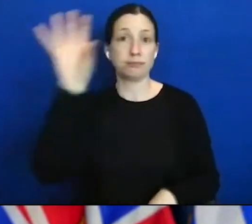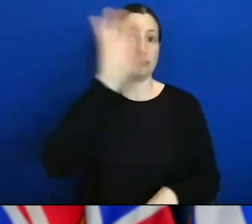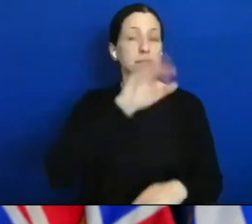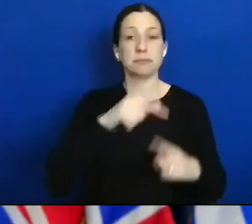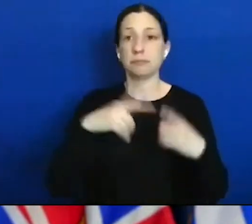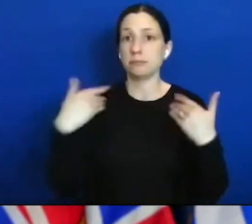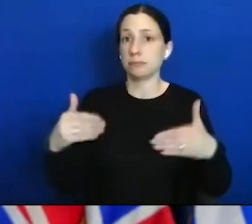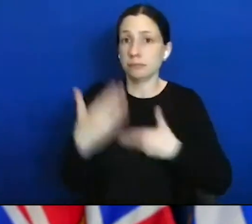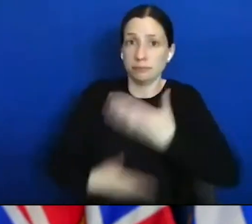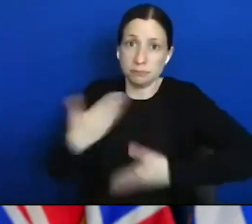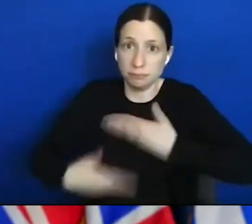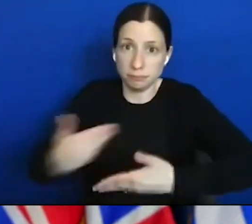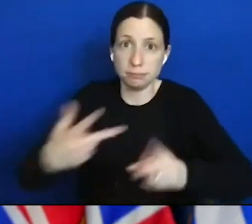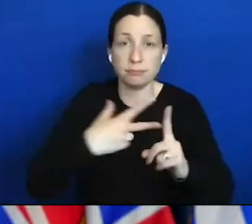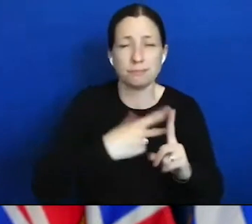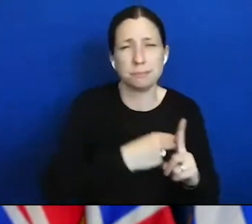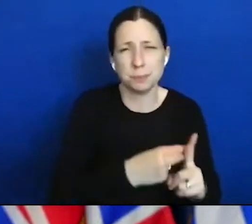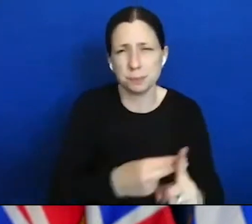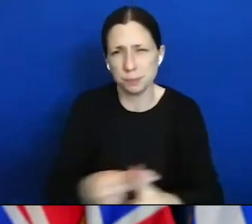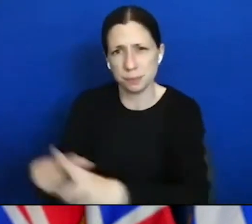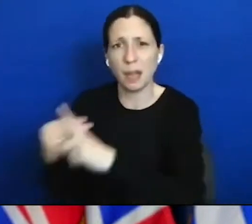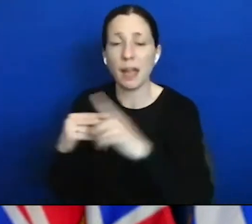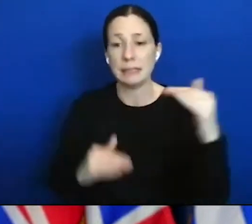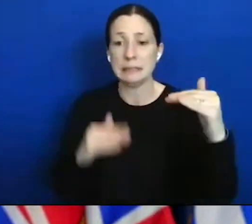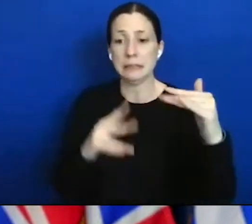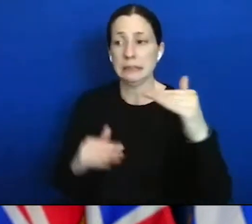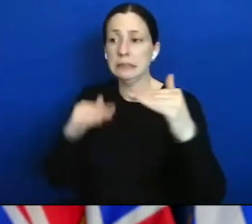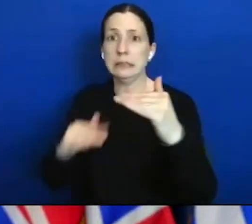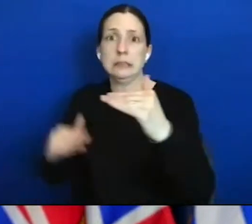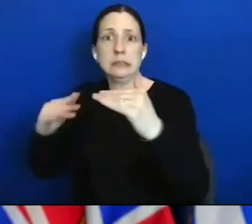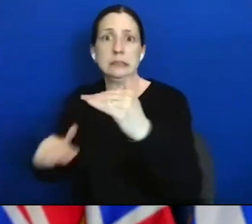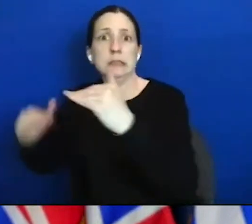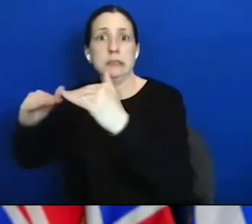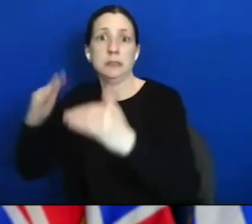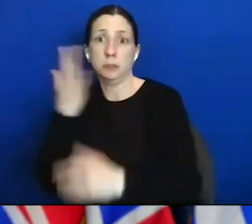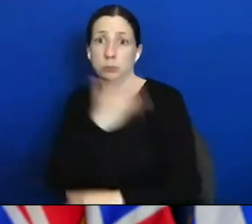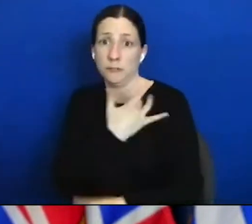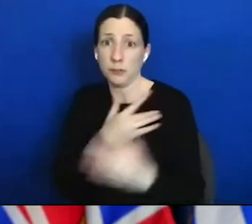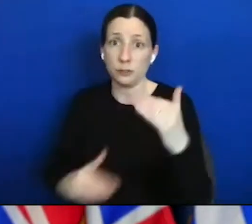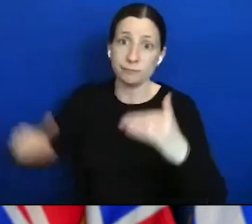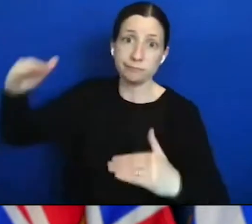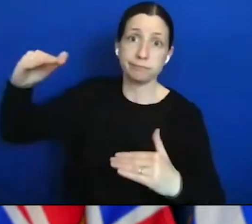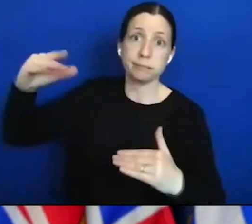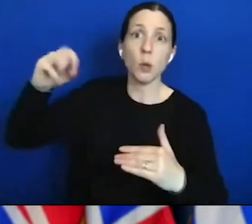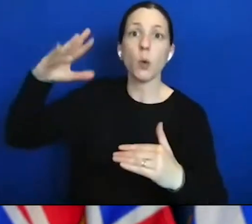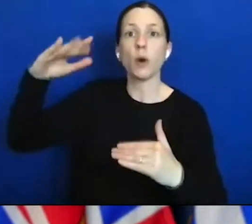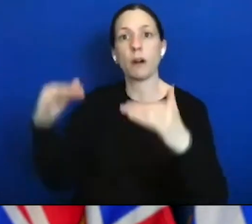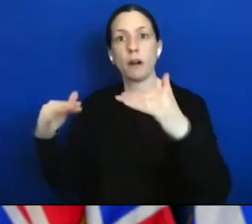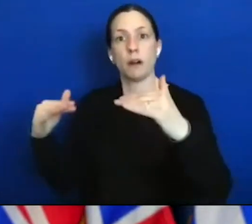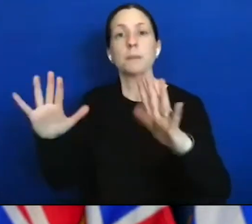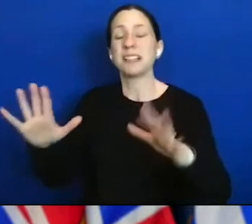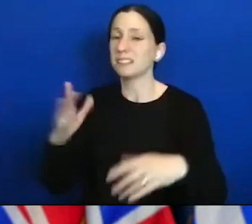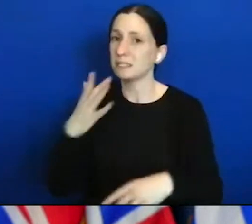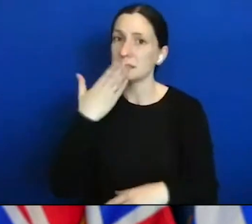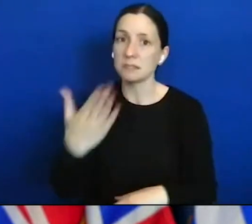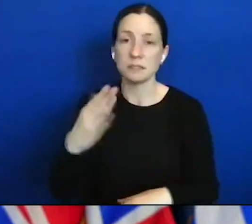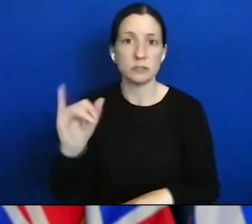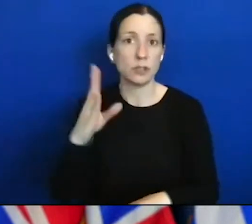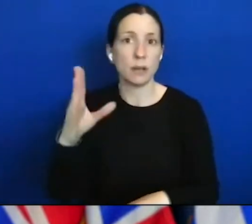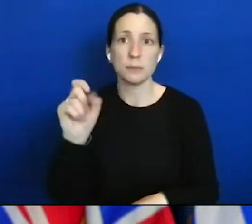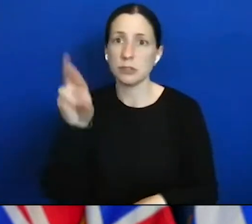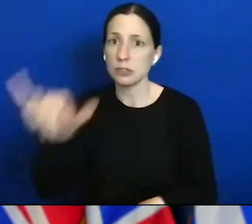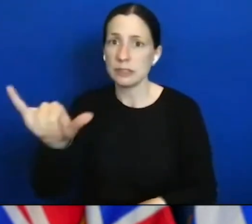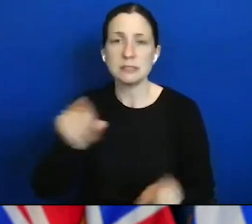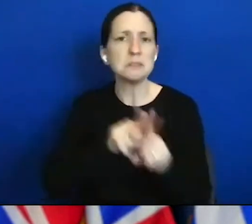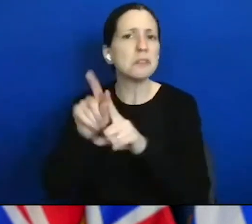done a continued job, and we are continuing to work to get those numbers up every single day. And people in Surrey have done an excellent job, as they